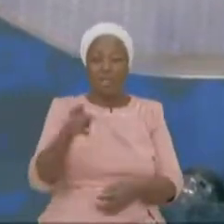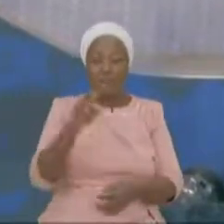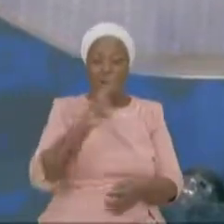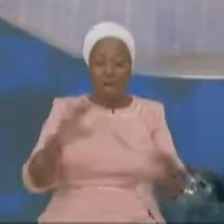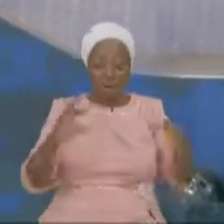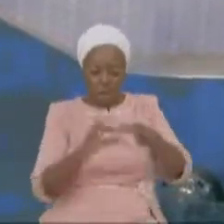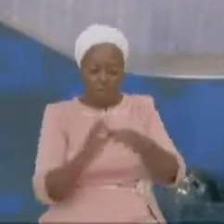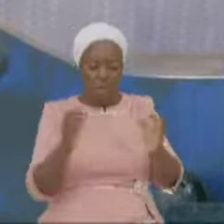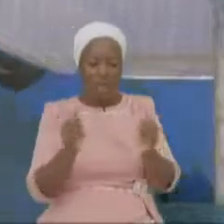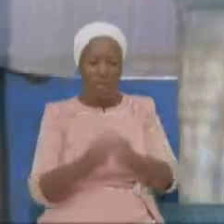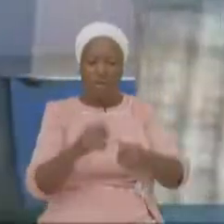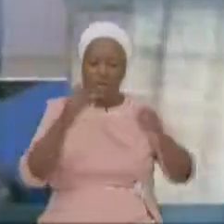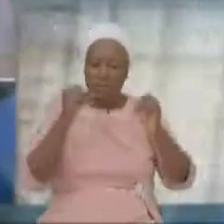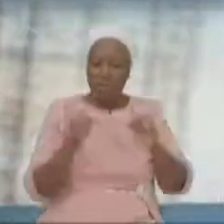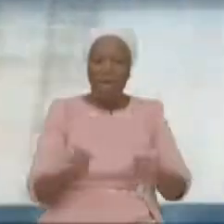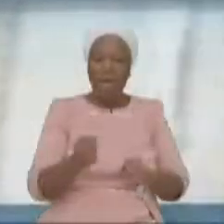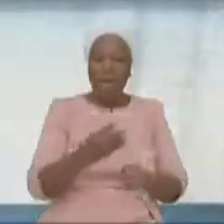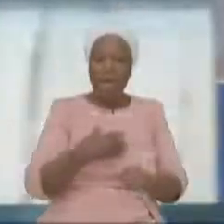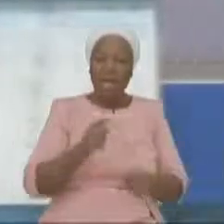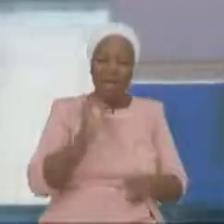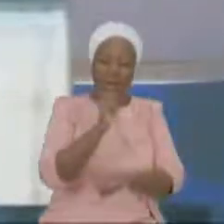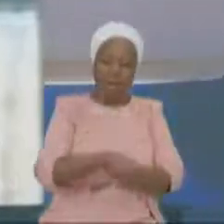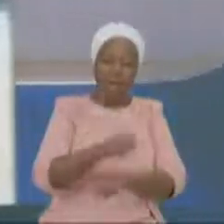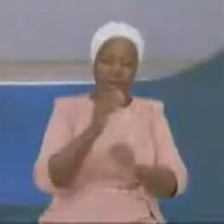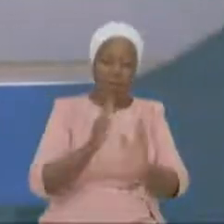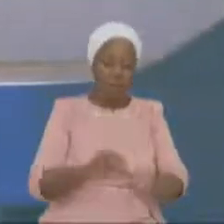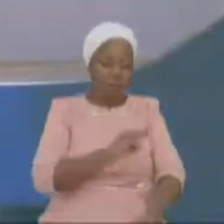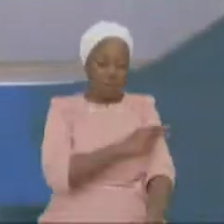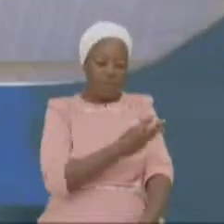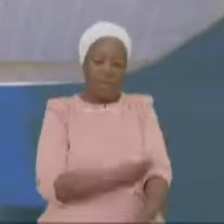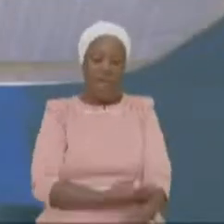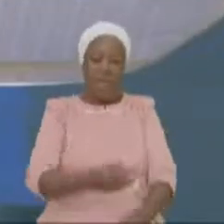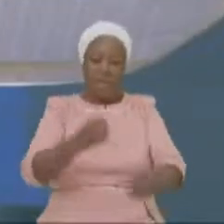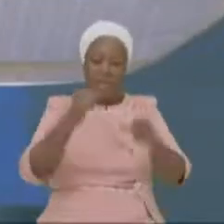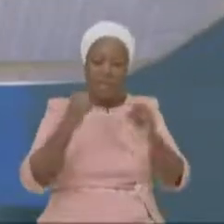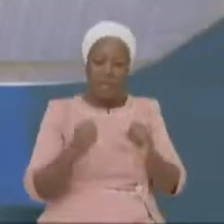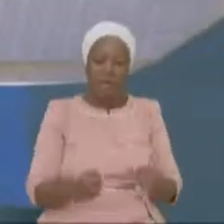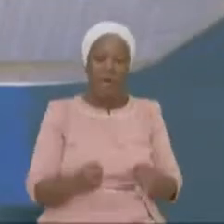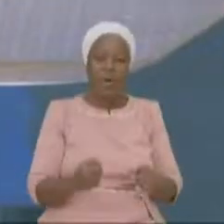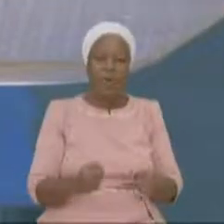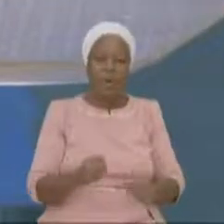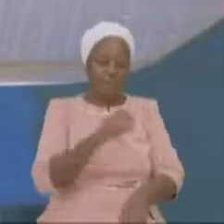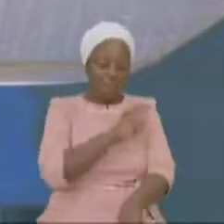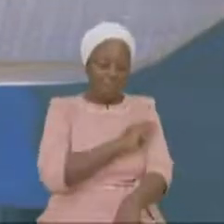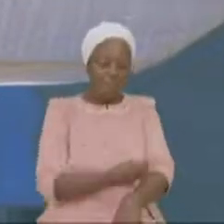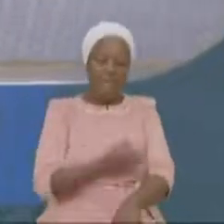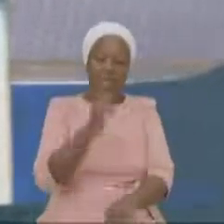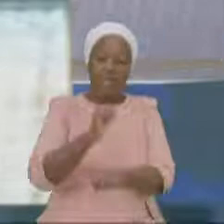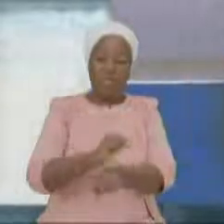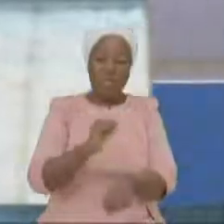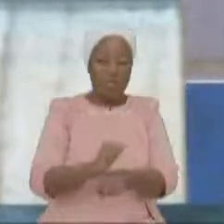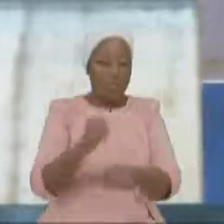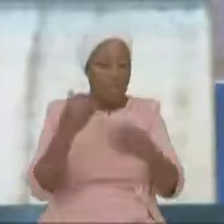connected with power. And the conqueror's mighty power, mighty works now that you